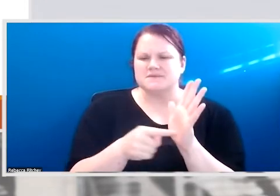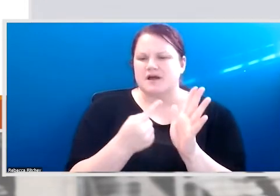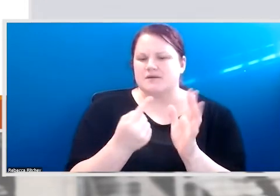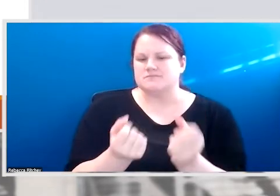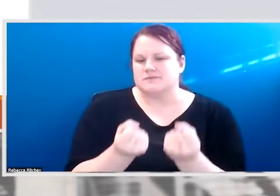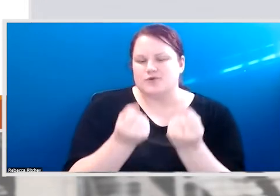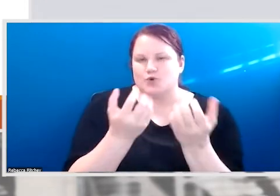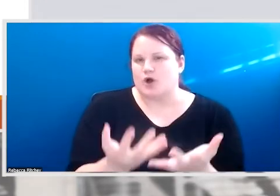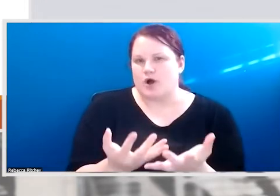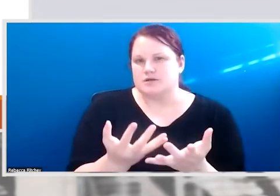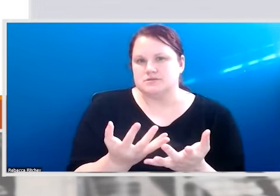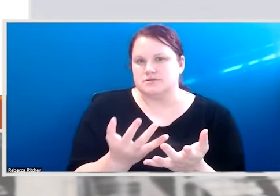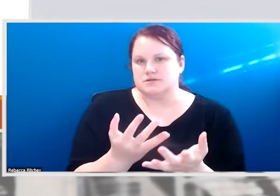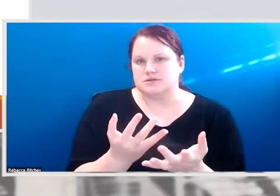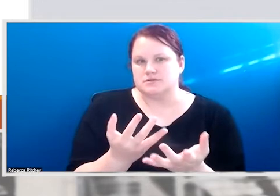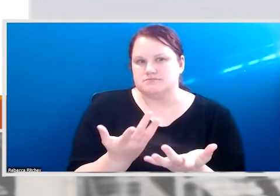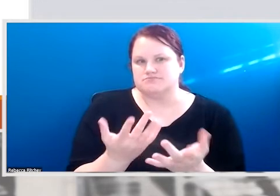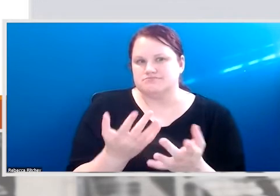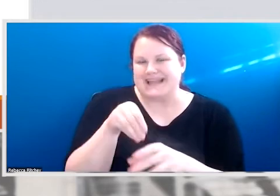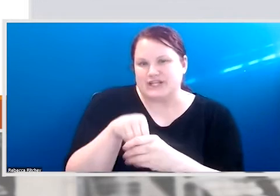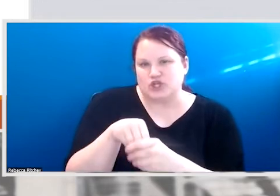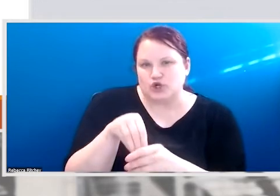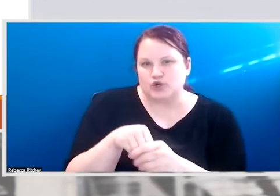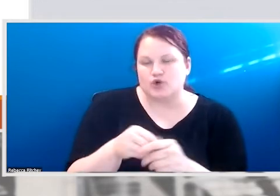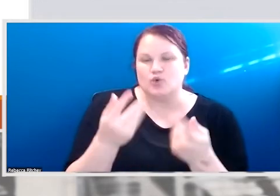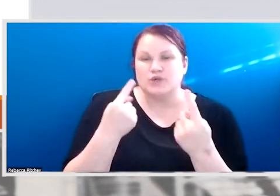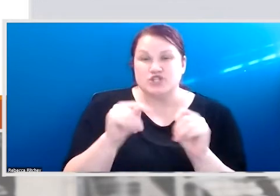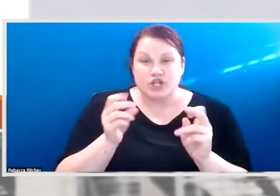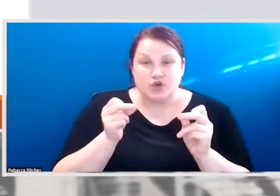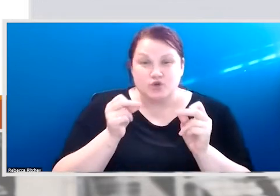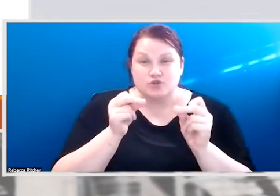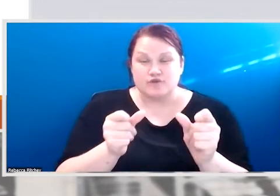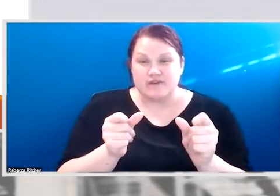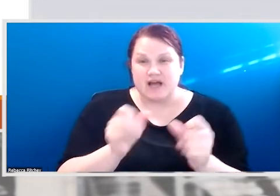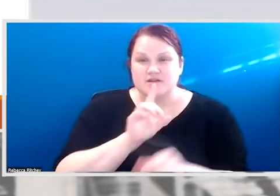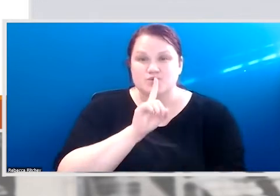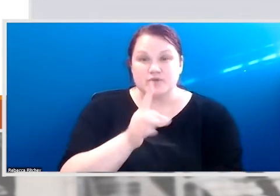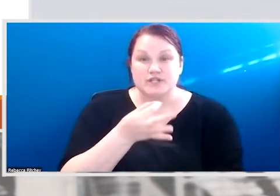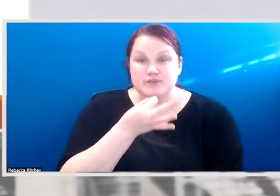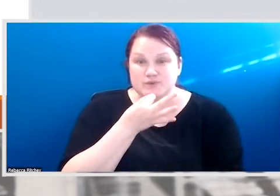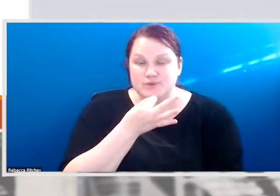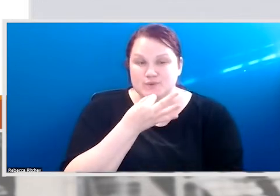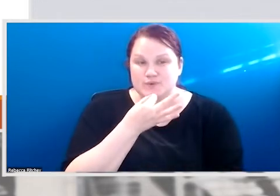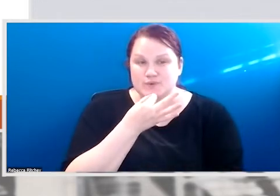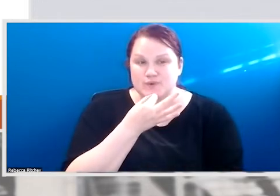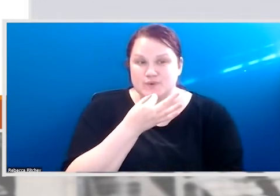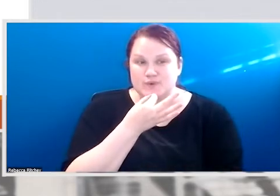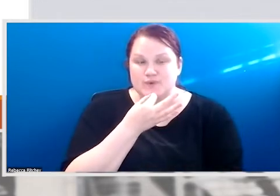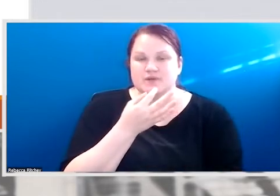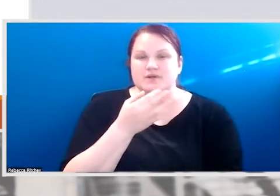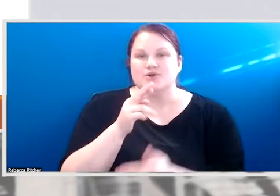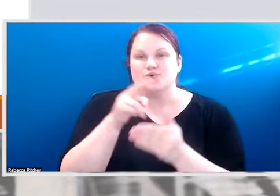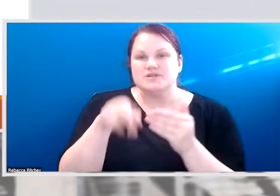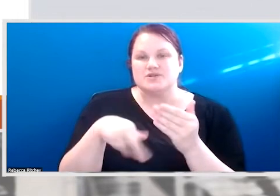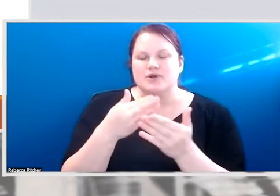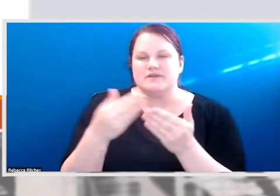are, quite frankly, to be internal. So if we try to go too fast too soon, and this is usually a result of things